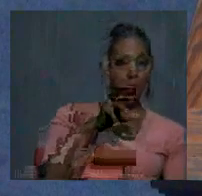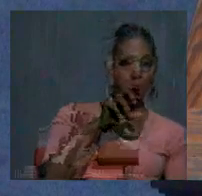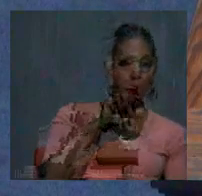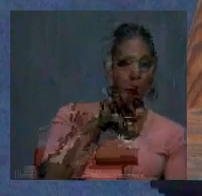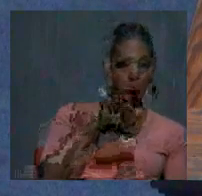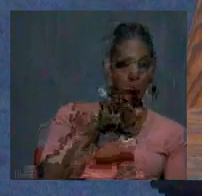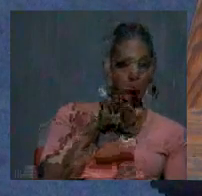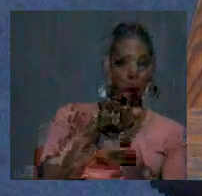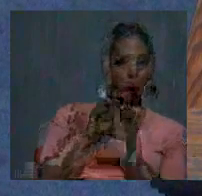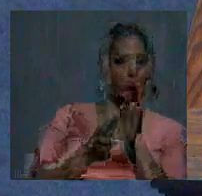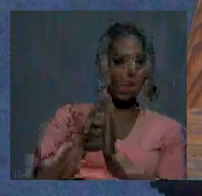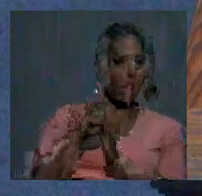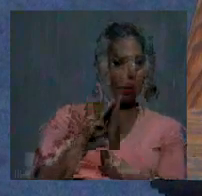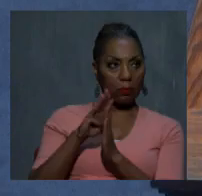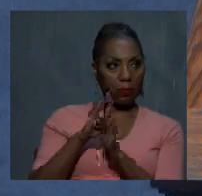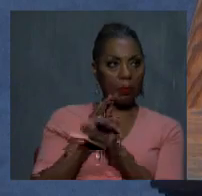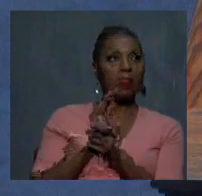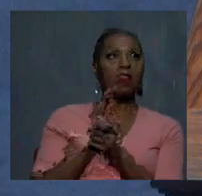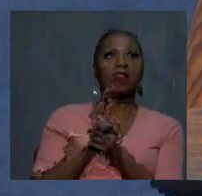to